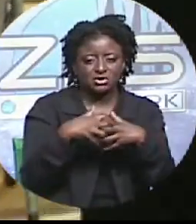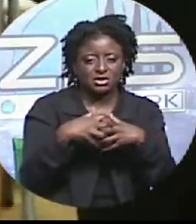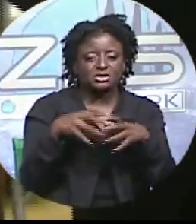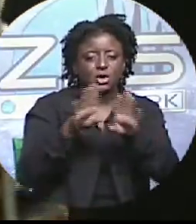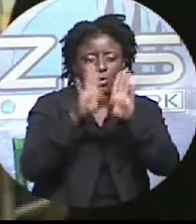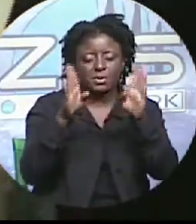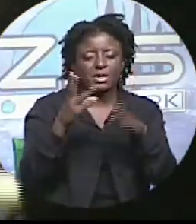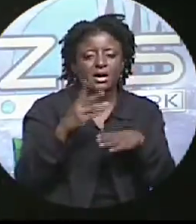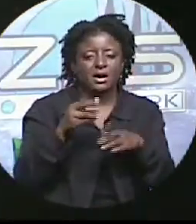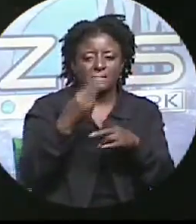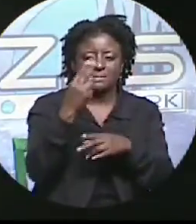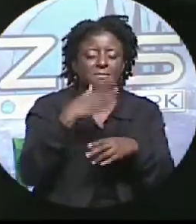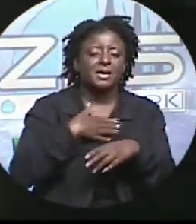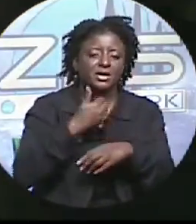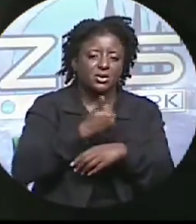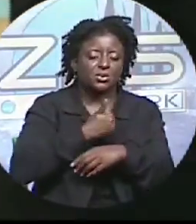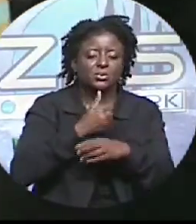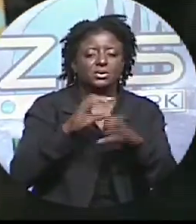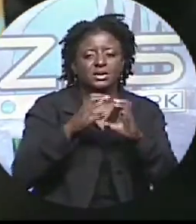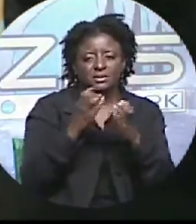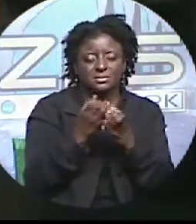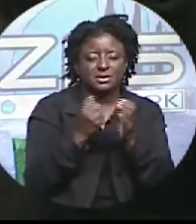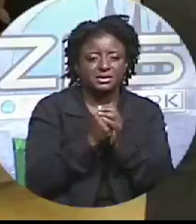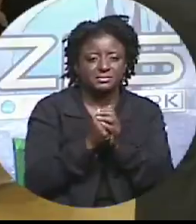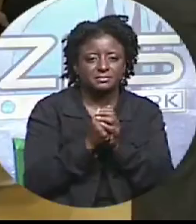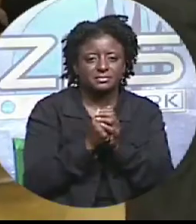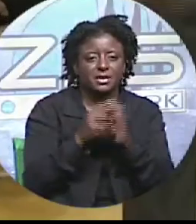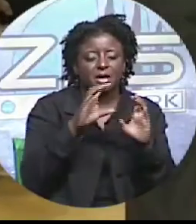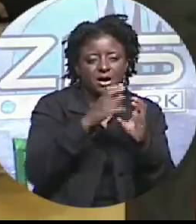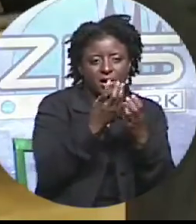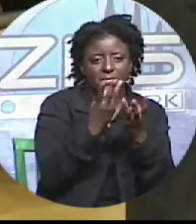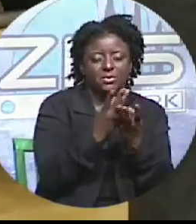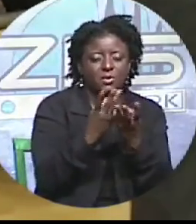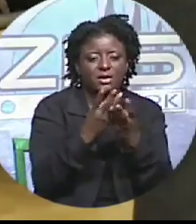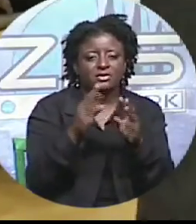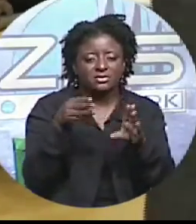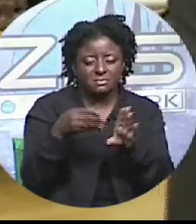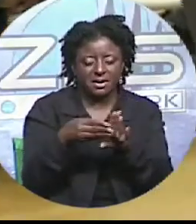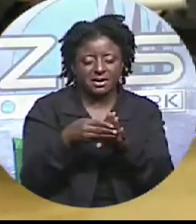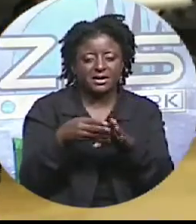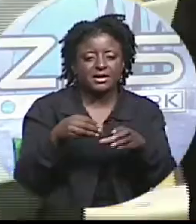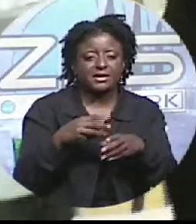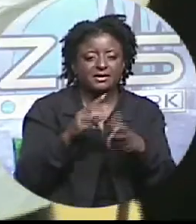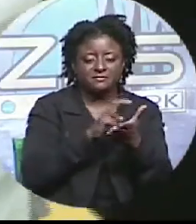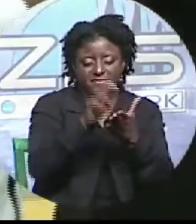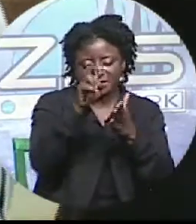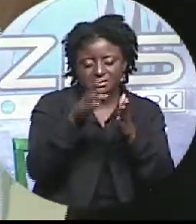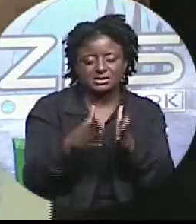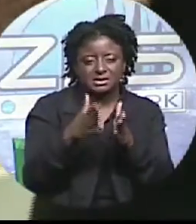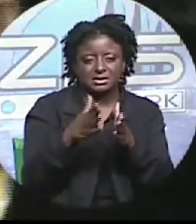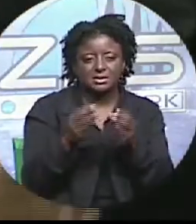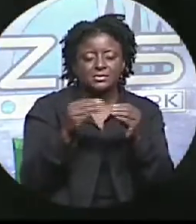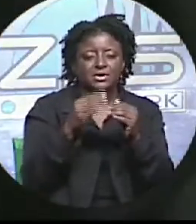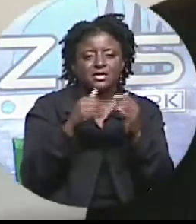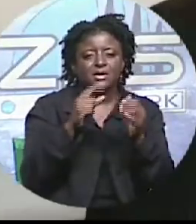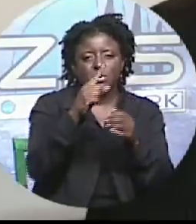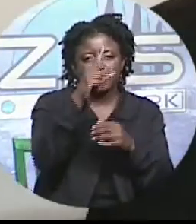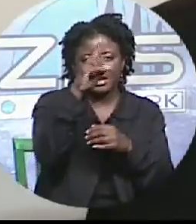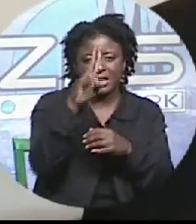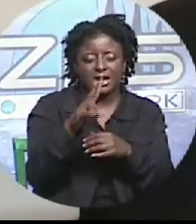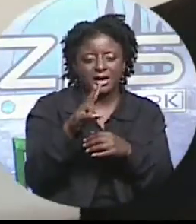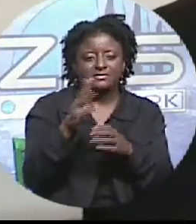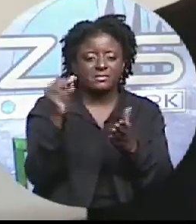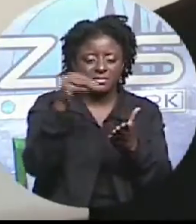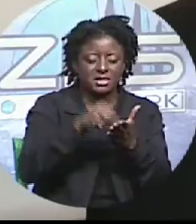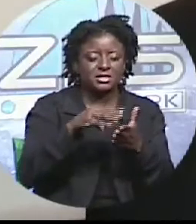the bank has invested over $1.5 million to ensure that young Bahamians are equipped to secure their academic futures. If we